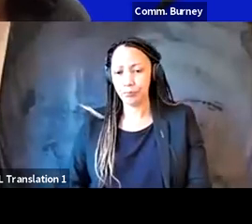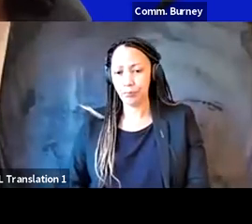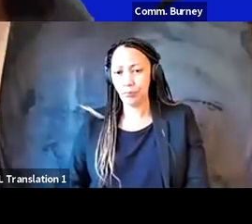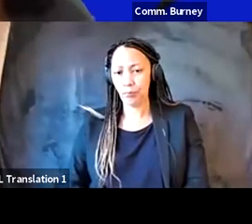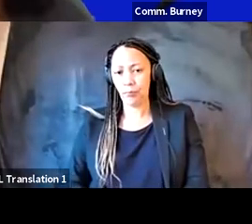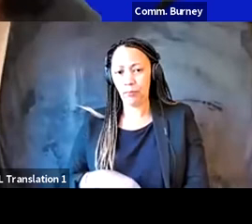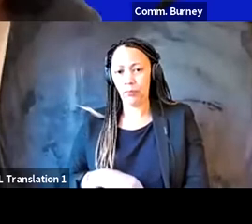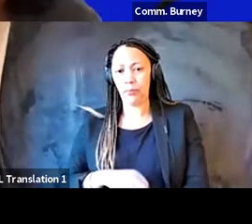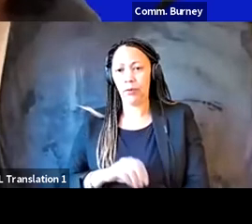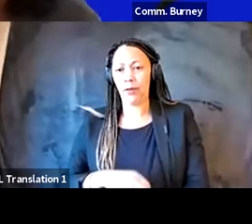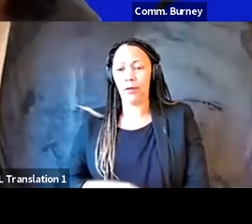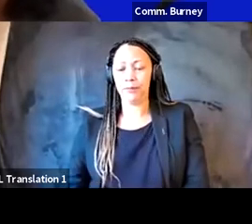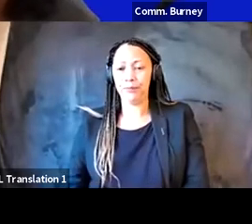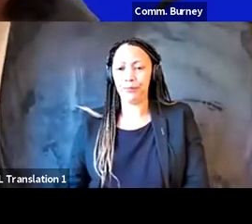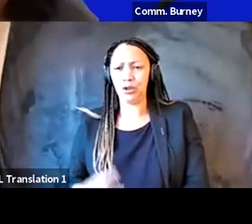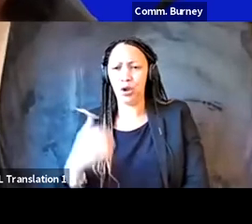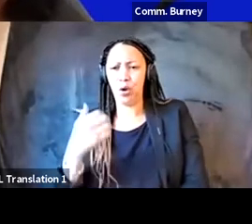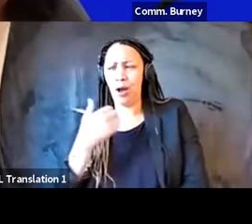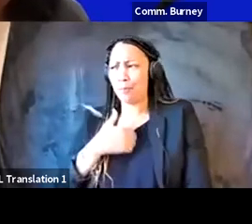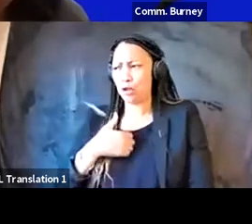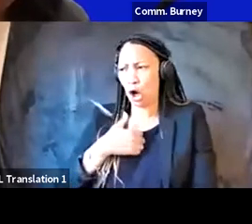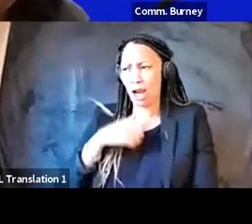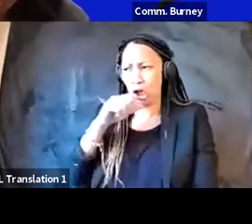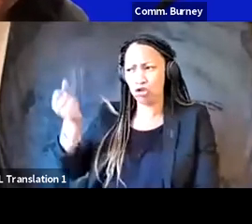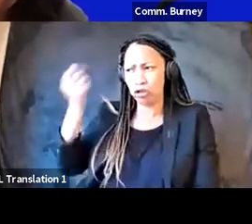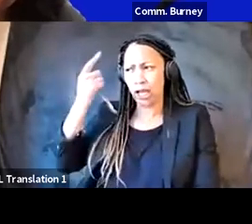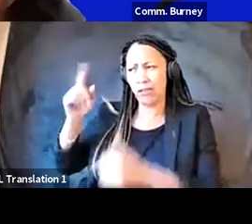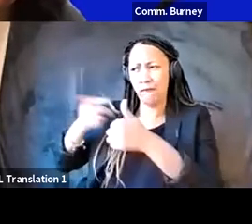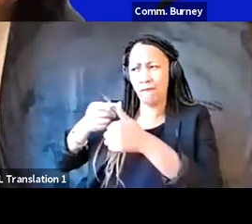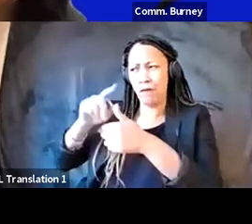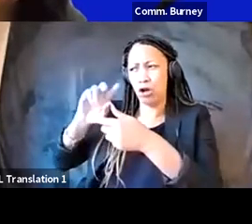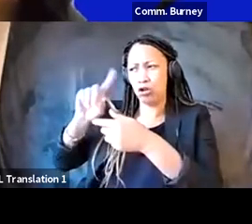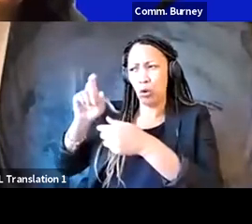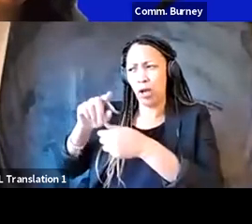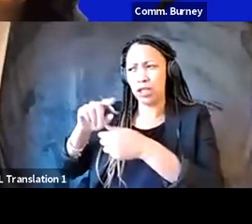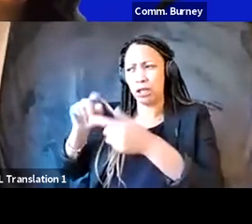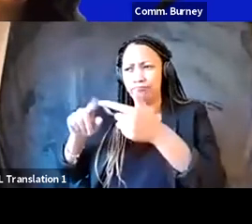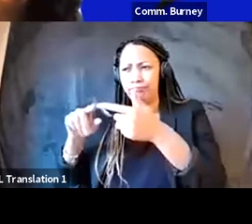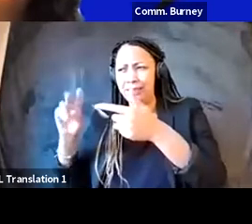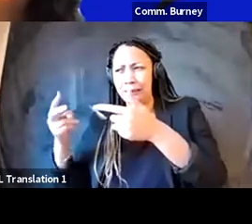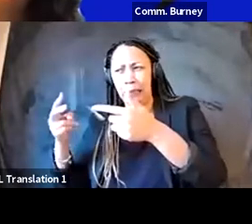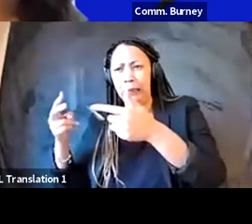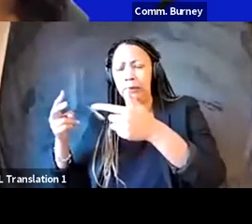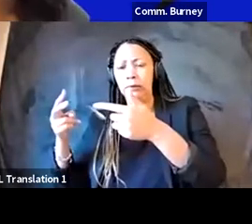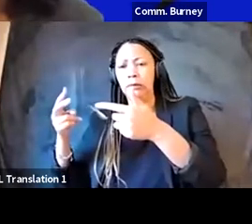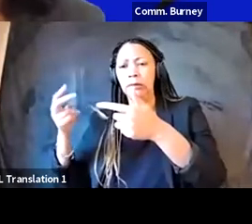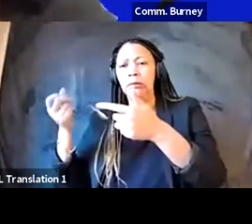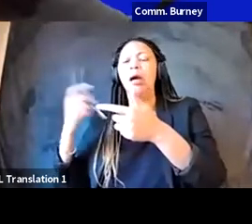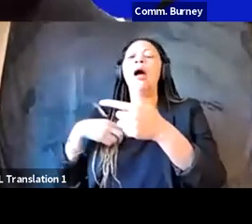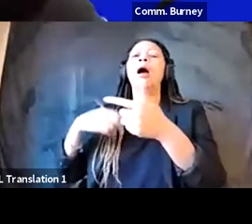So sorry, I didn't understand exactly the first question, but I will answer the second, and if you can ask again the first question. So for the second